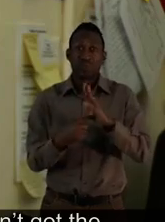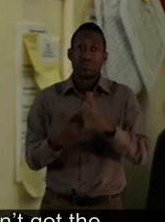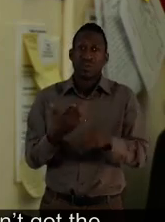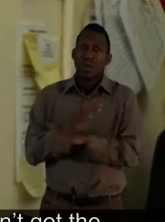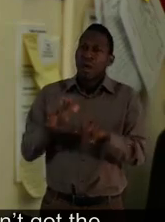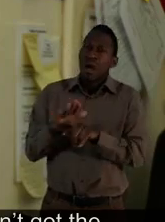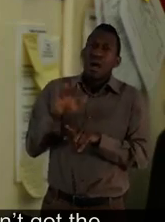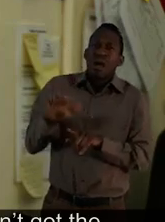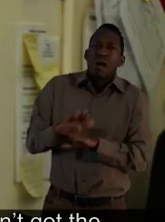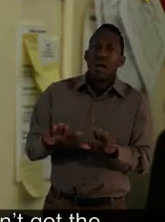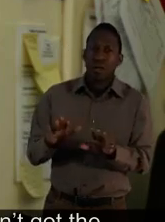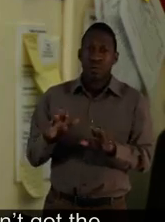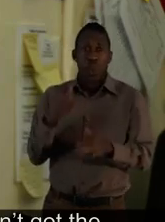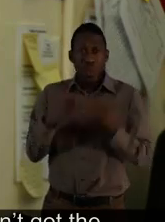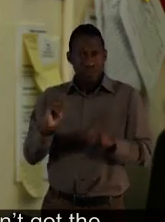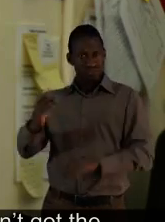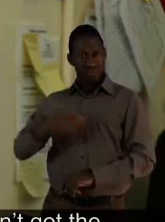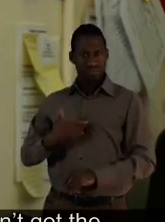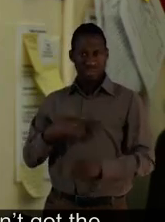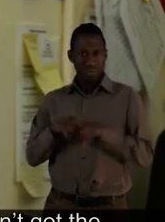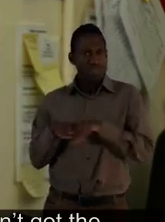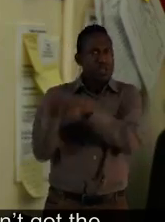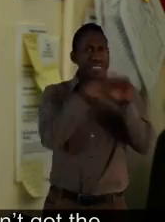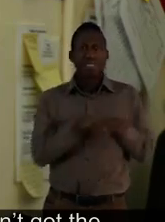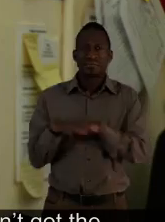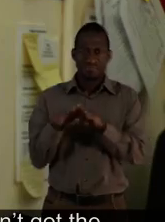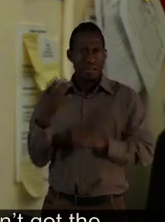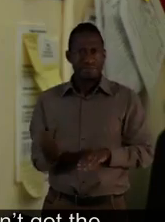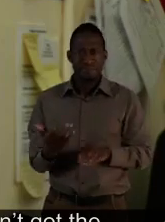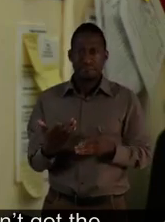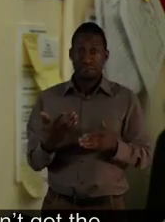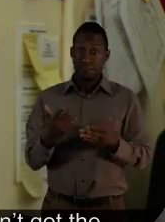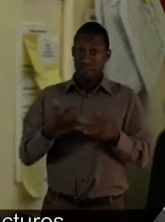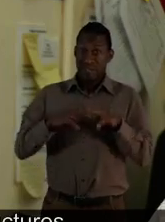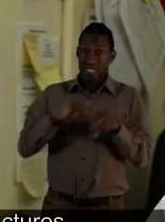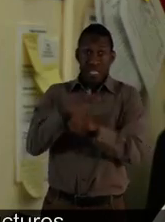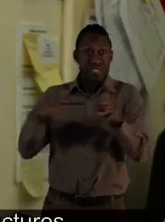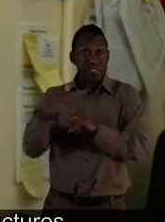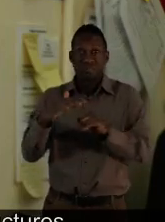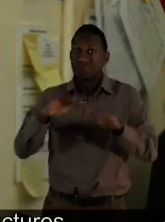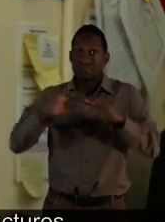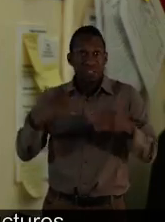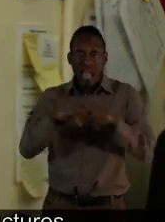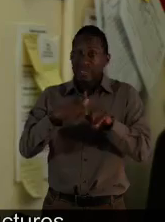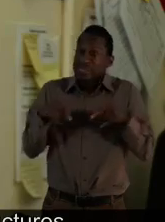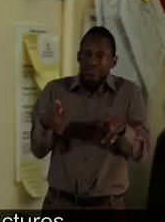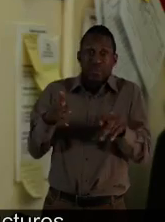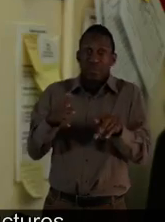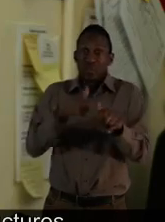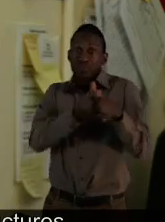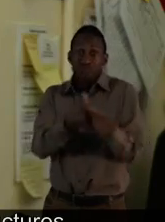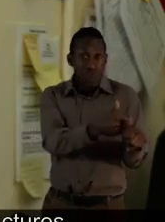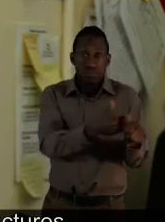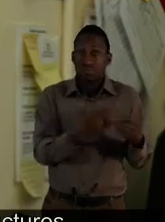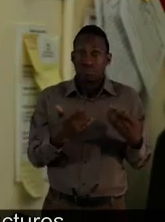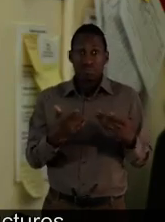else has. And if society hasn't got the structures available to support them, then society must have those structures